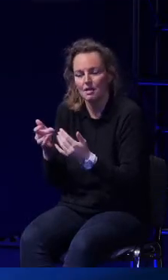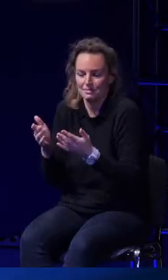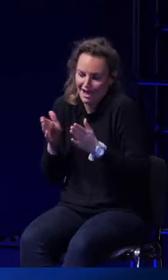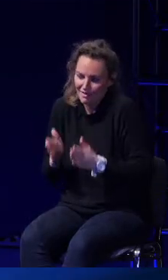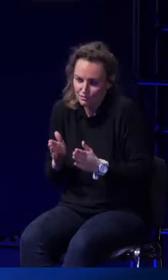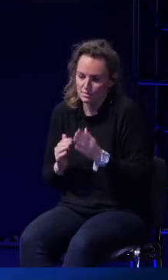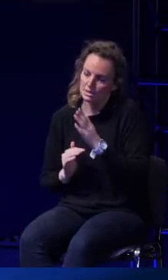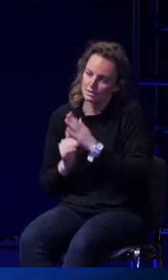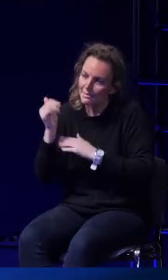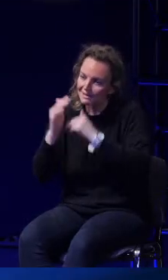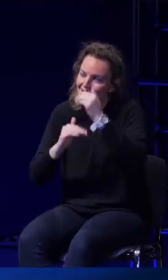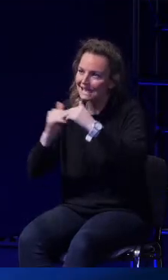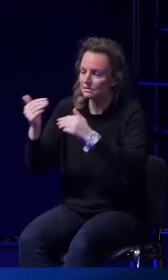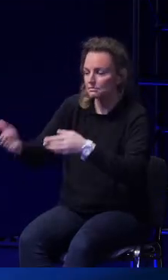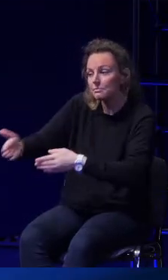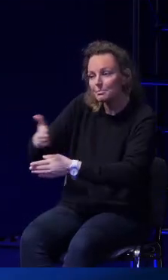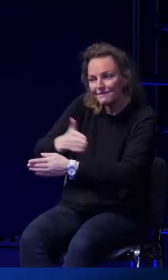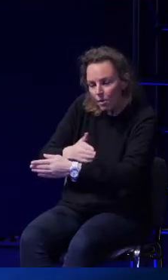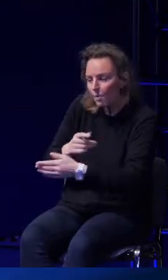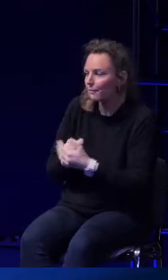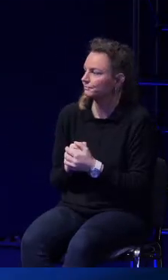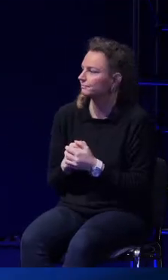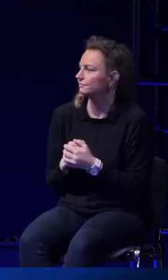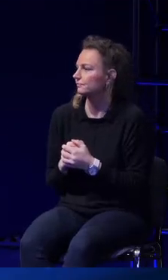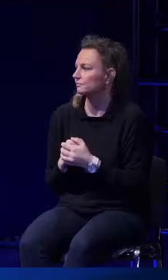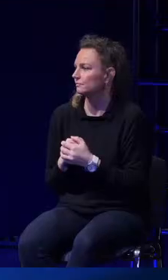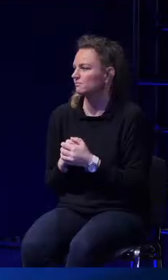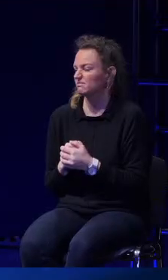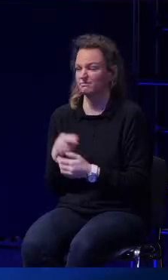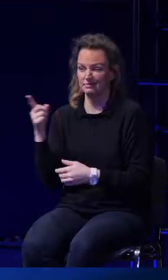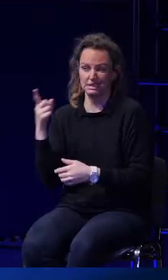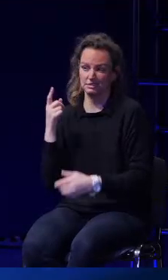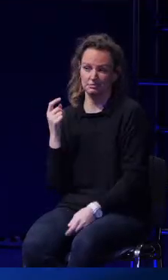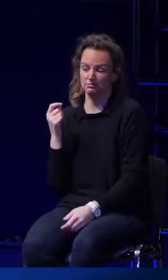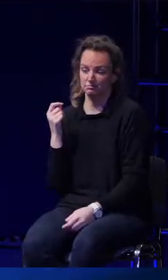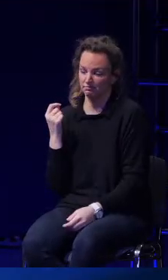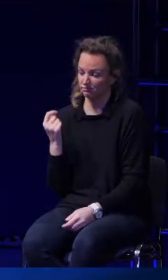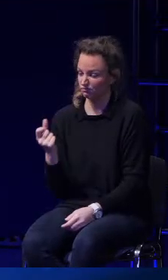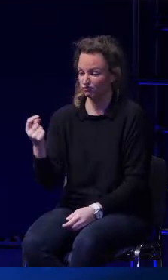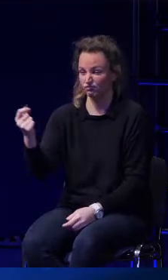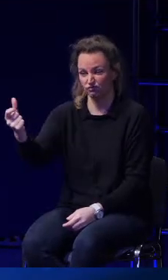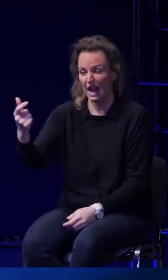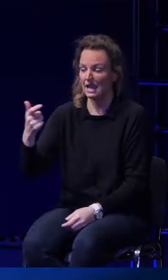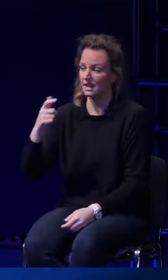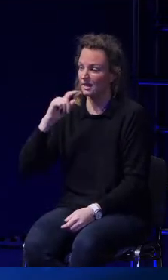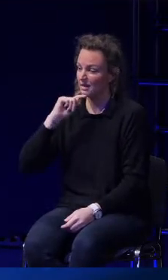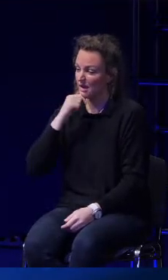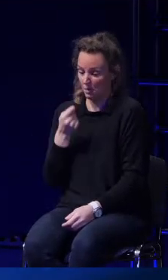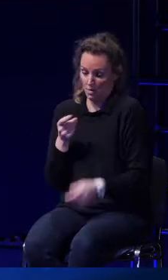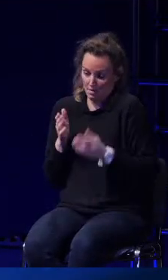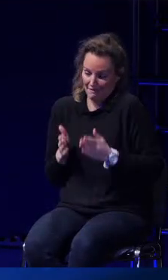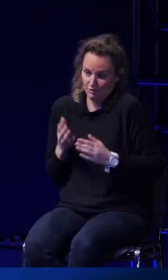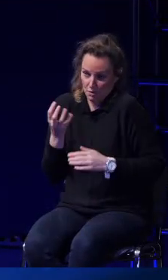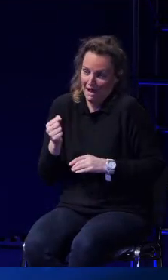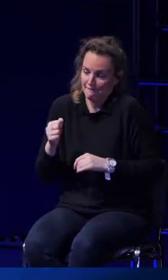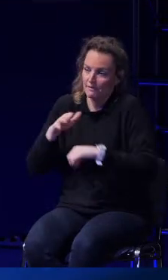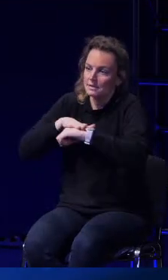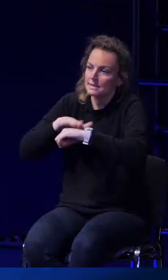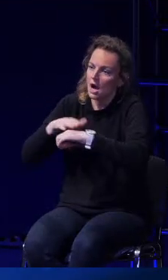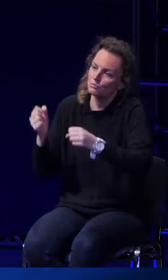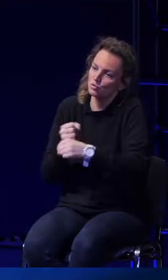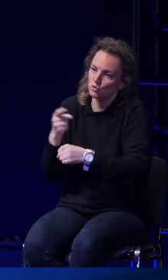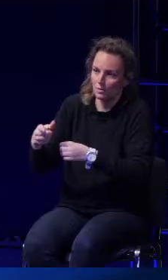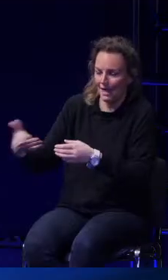pushed into the desk. So that's the only time I really sort of meter, but I've got to have the time and prep to do that. And that's making sure